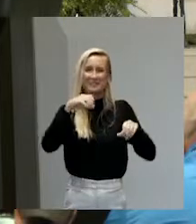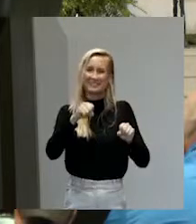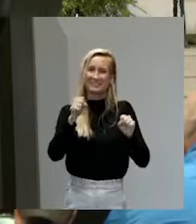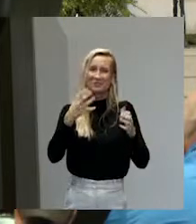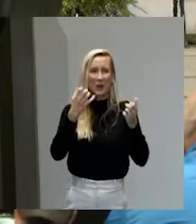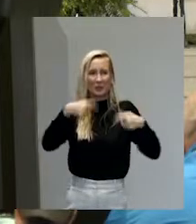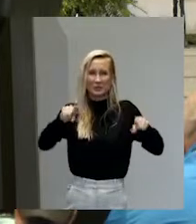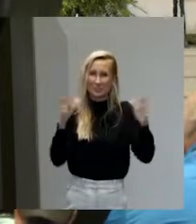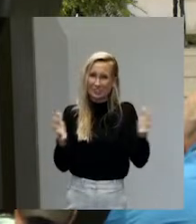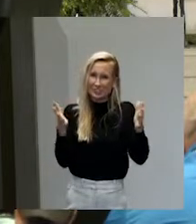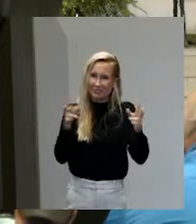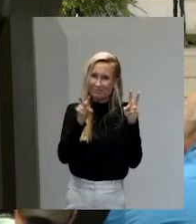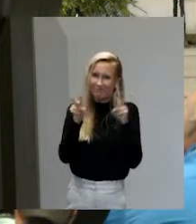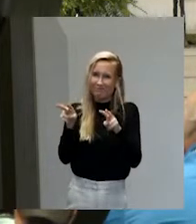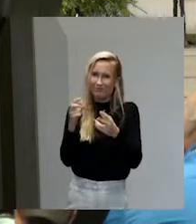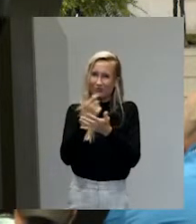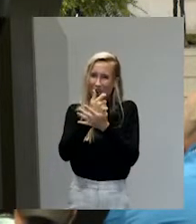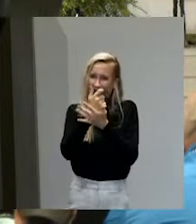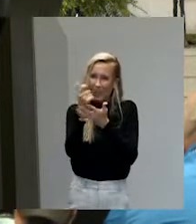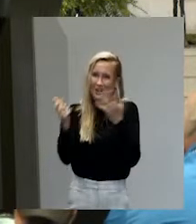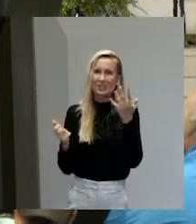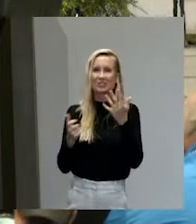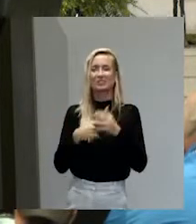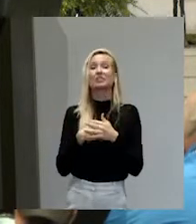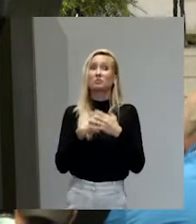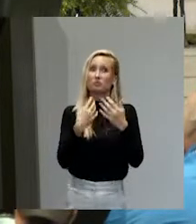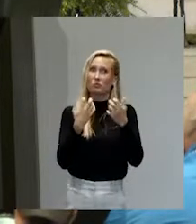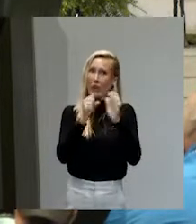want a season 2, write your governor. Yeah.